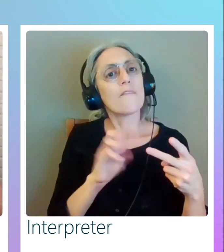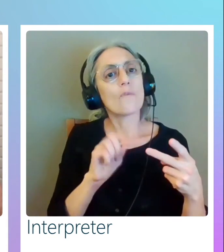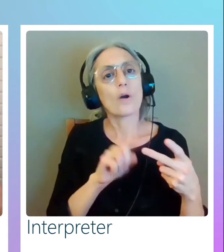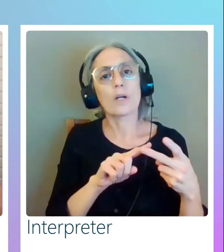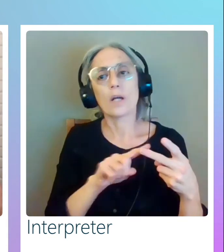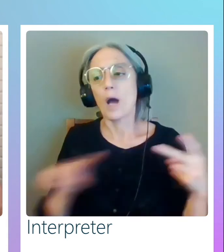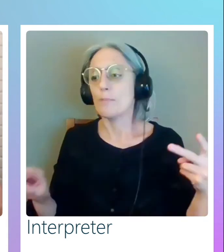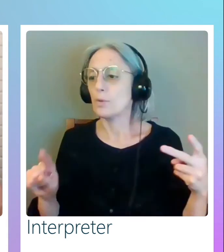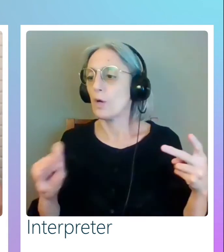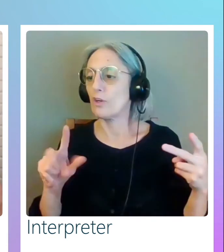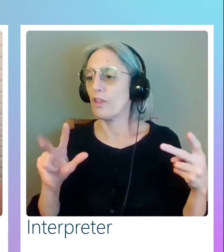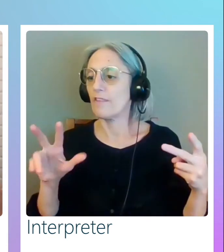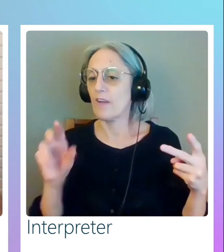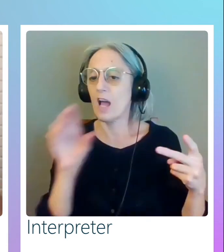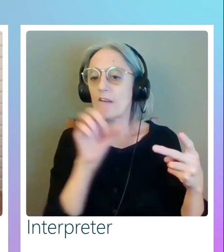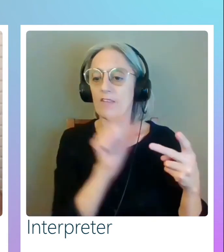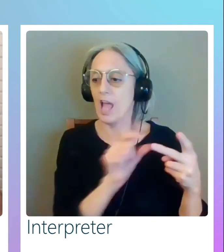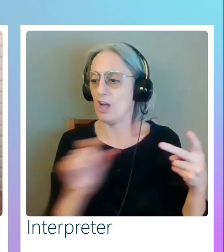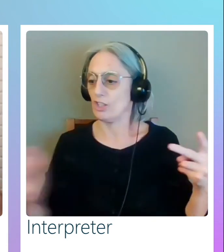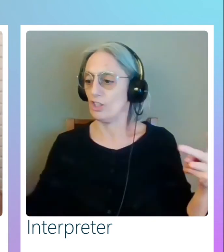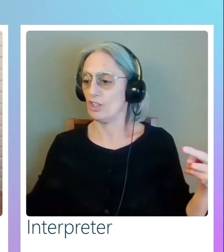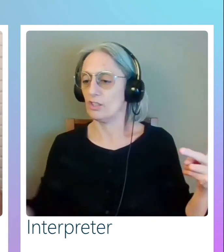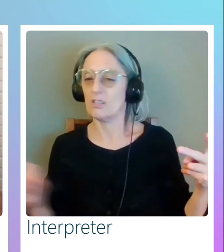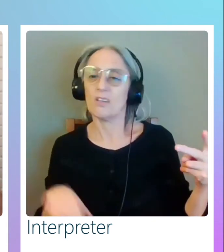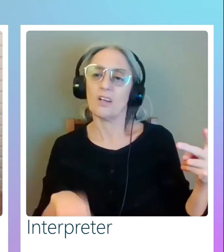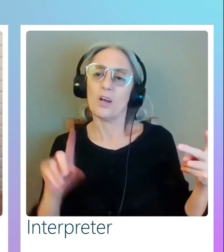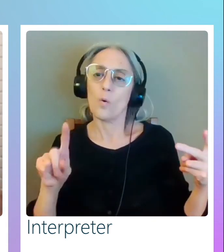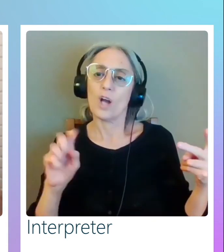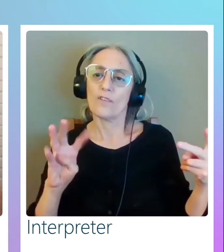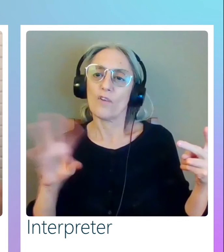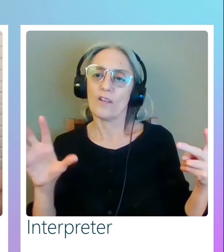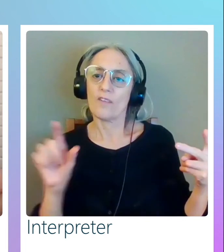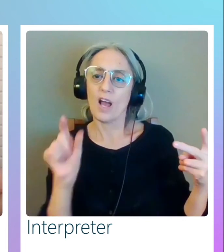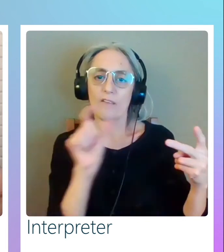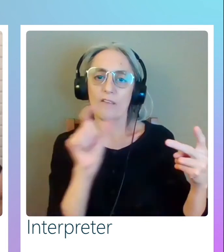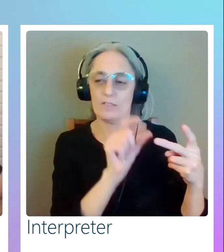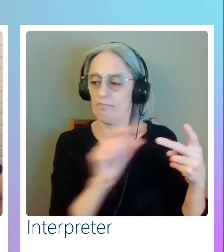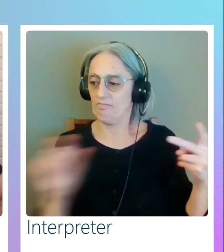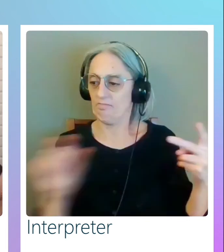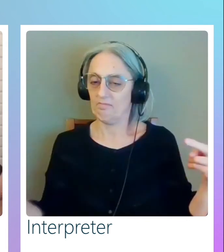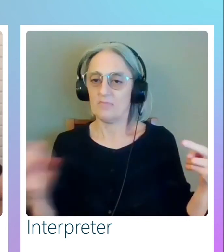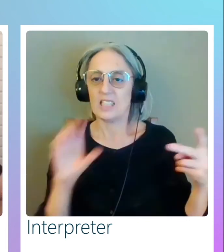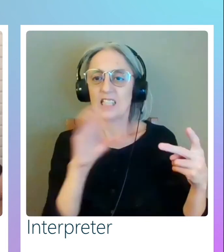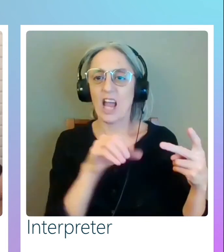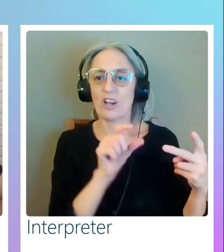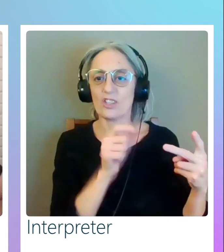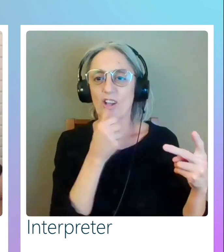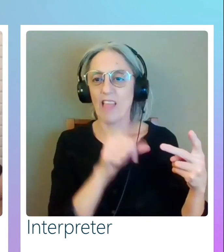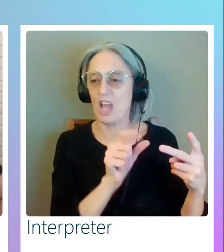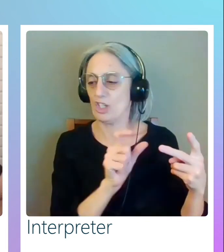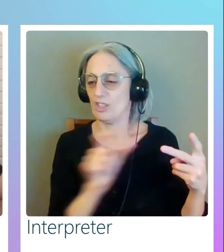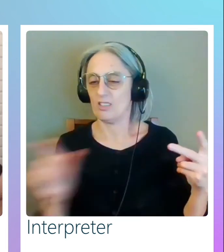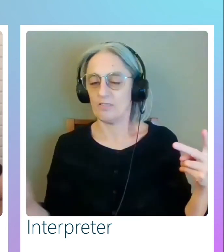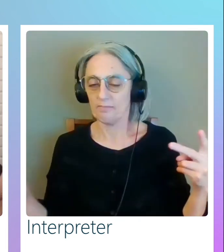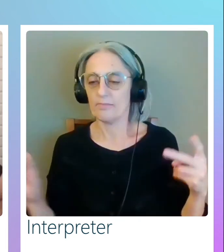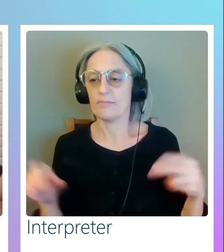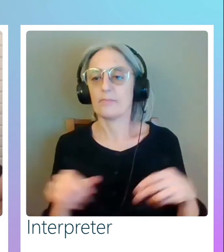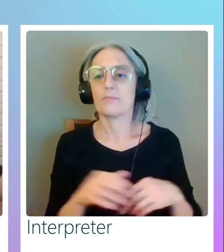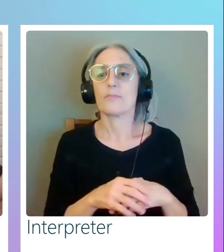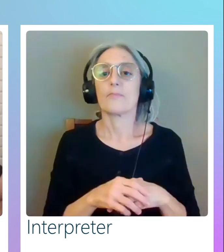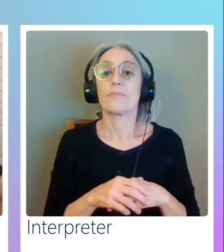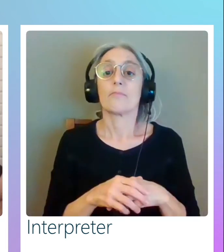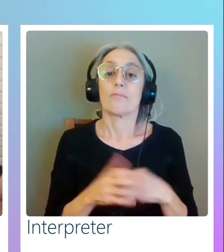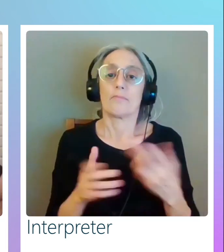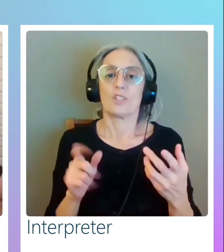135 characters long. Sometimes 145 characters long is what the pre-header should be. So what I'm saying to you is